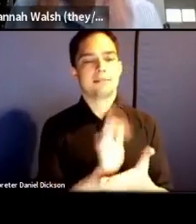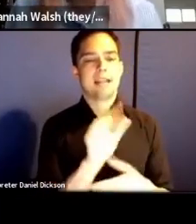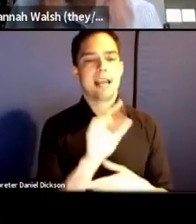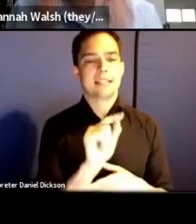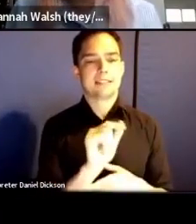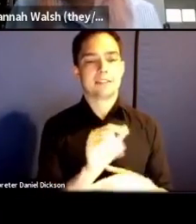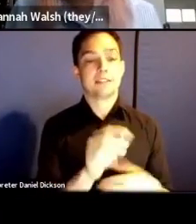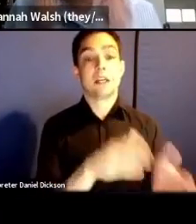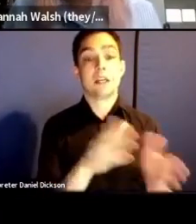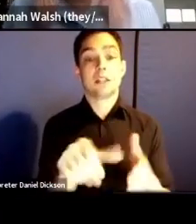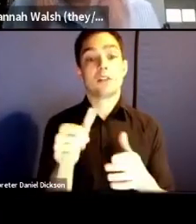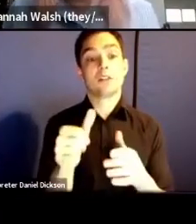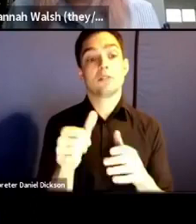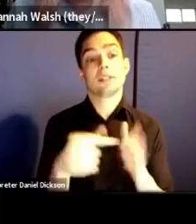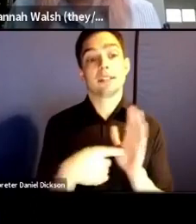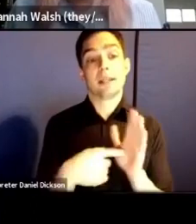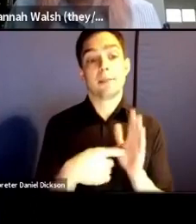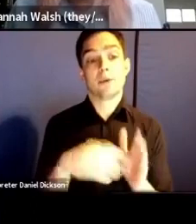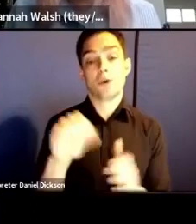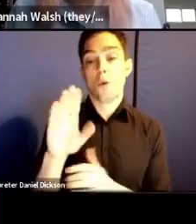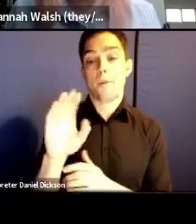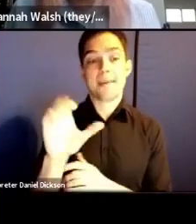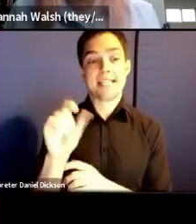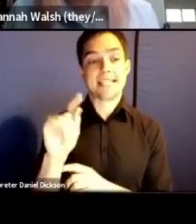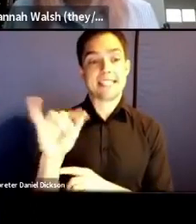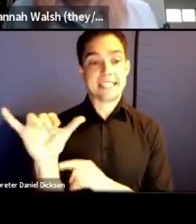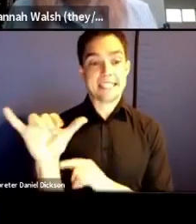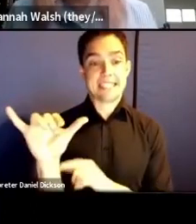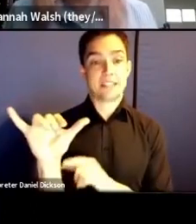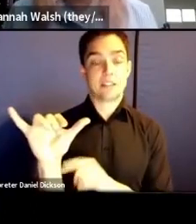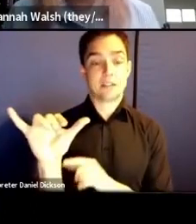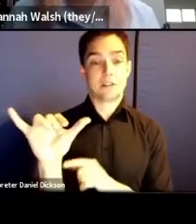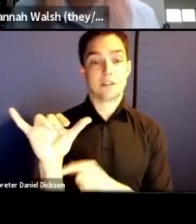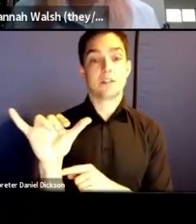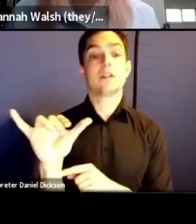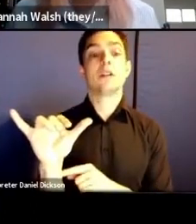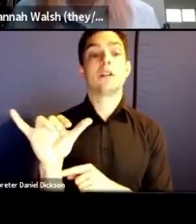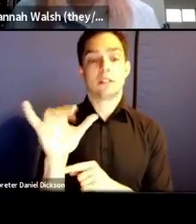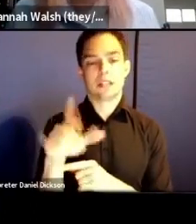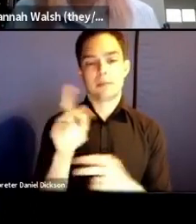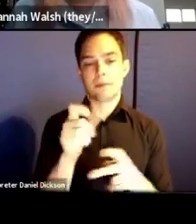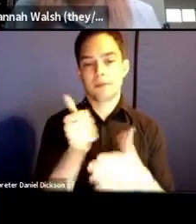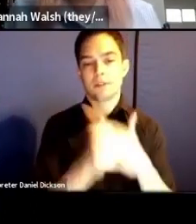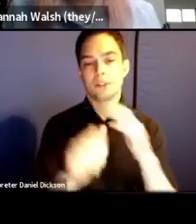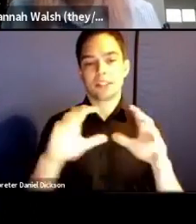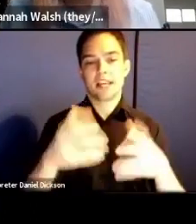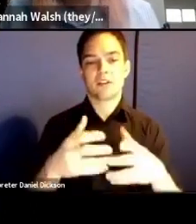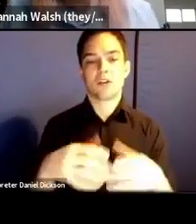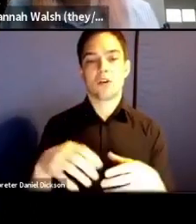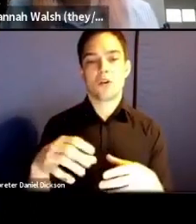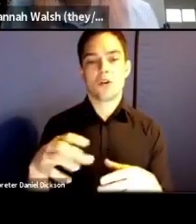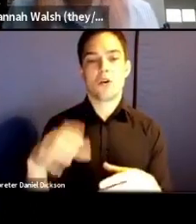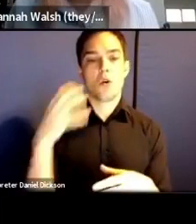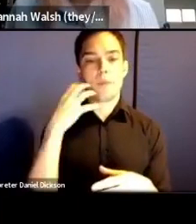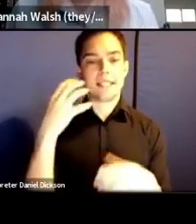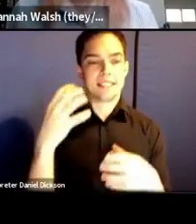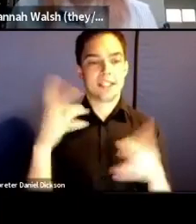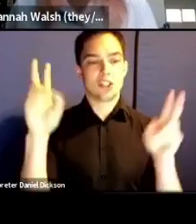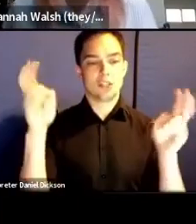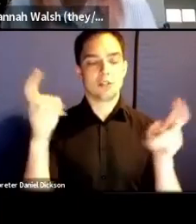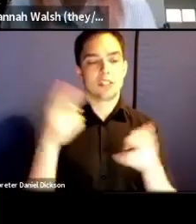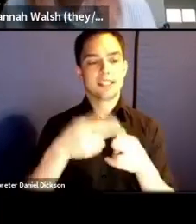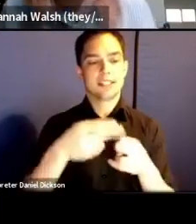be obesity. It's considered individuals who are in the category of obese are considered high risk,